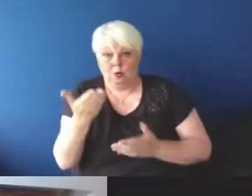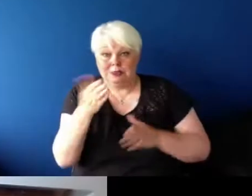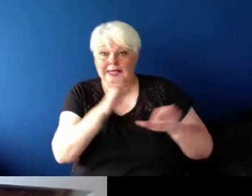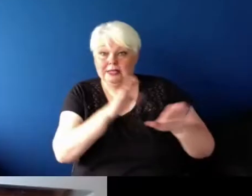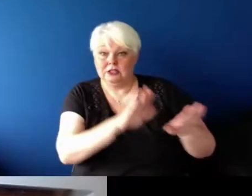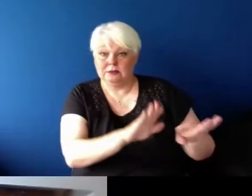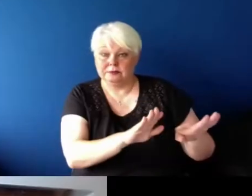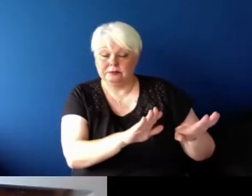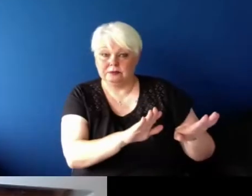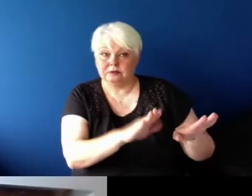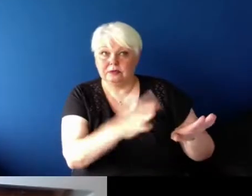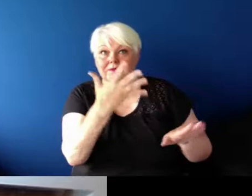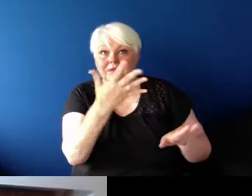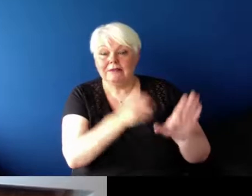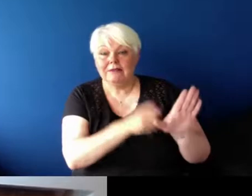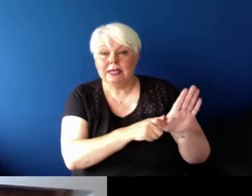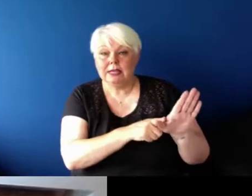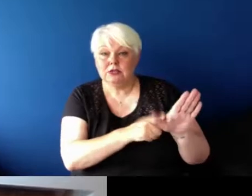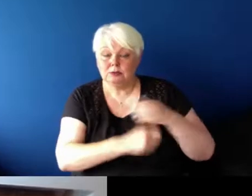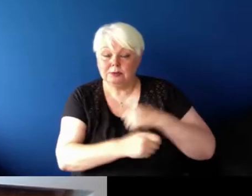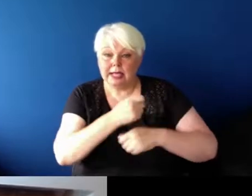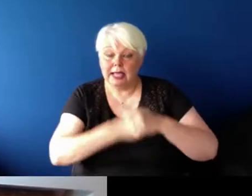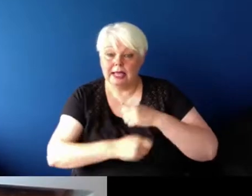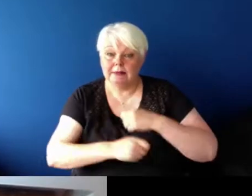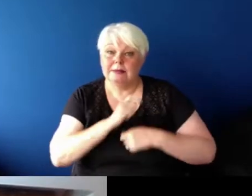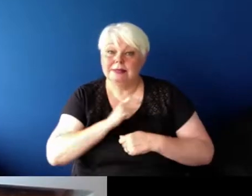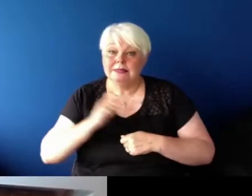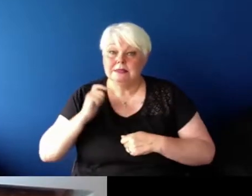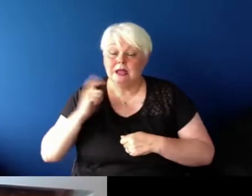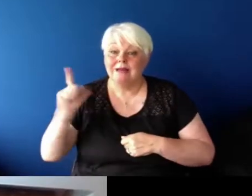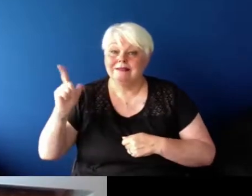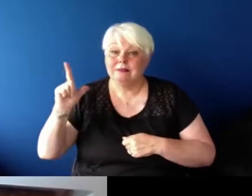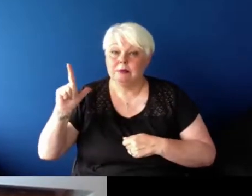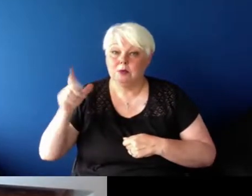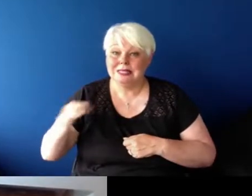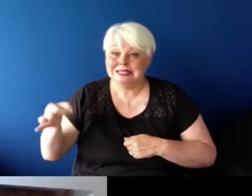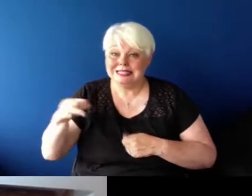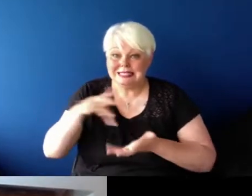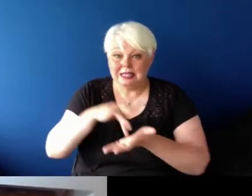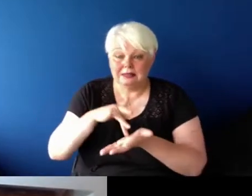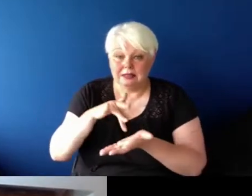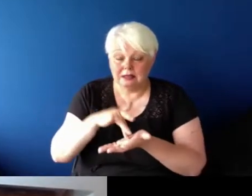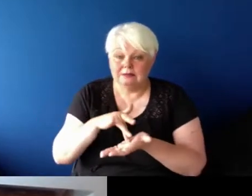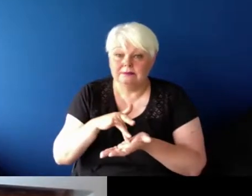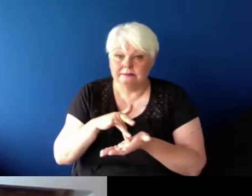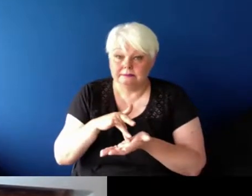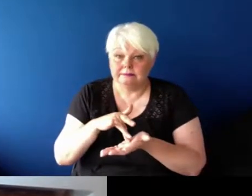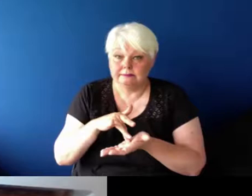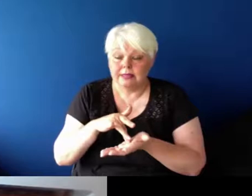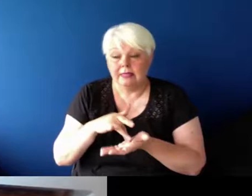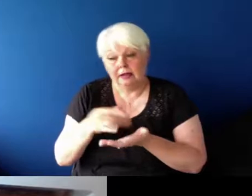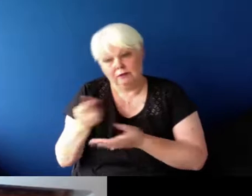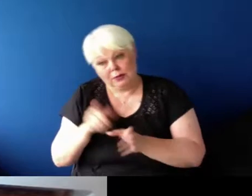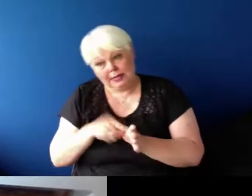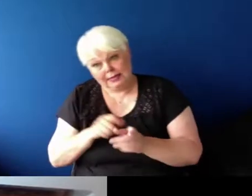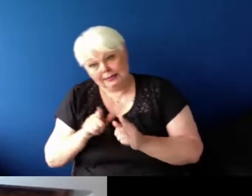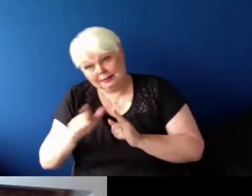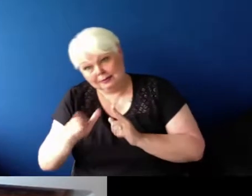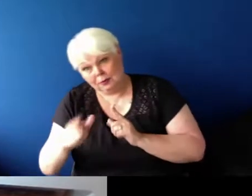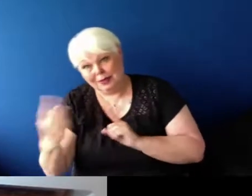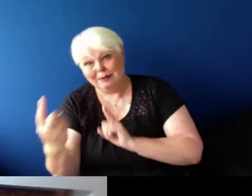Absolutely. And so, 5 years after ordination, you became the minister in Liverpool city centre. And a few years after that, that's where we